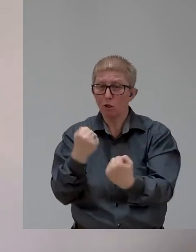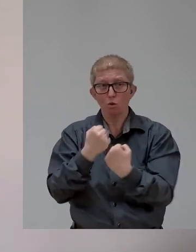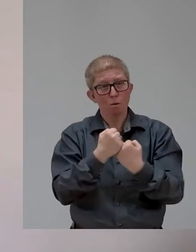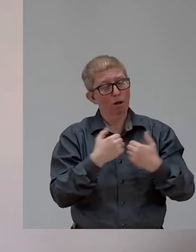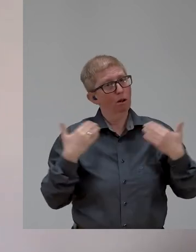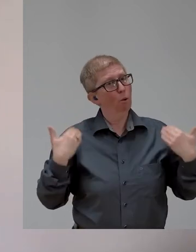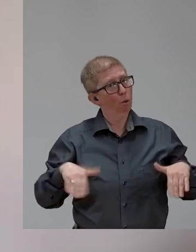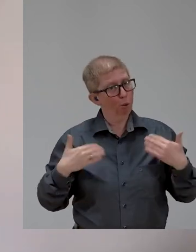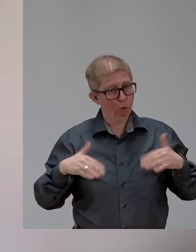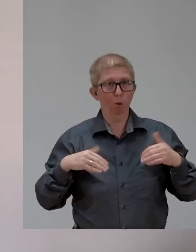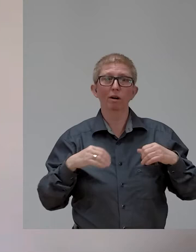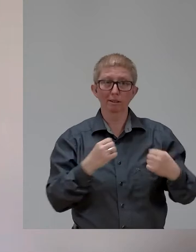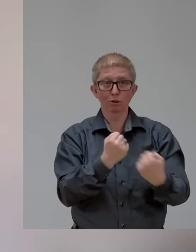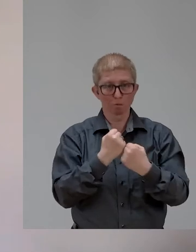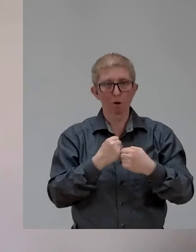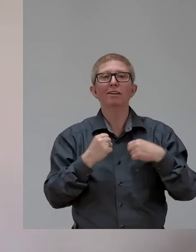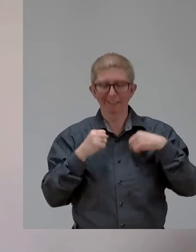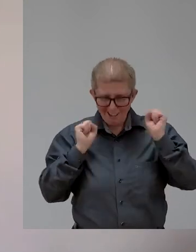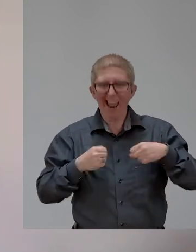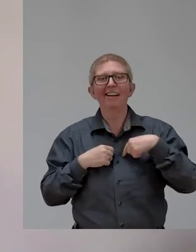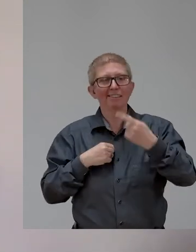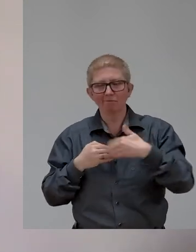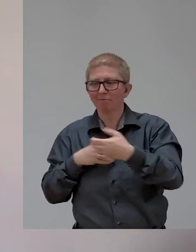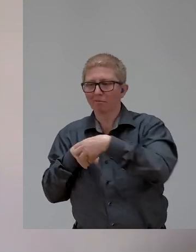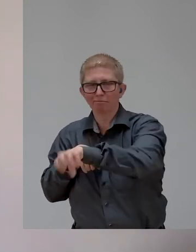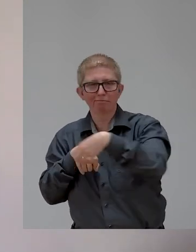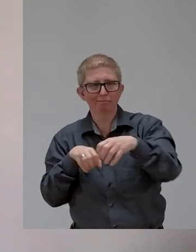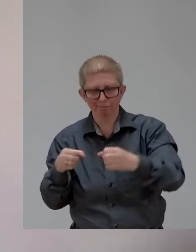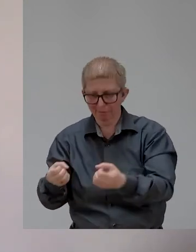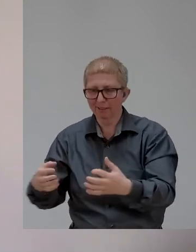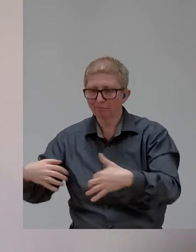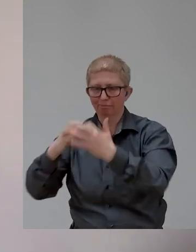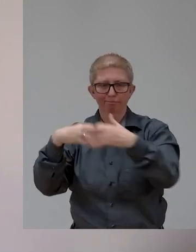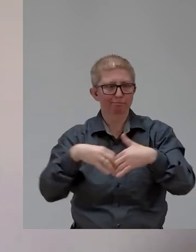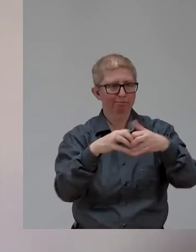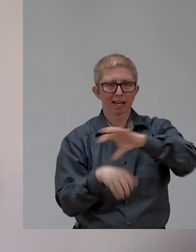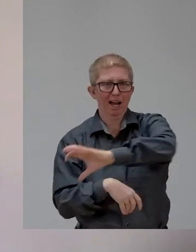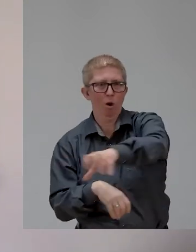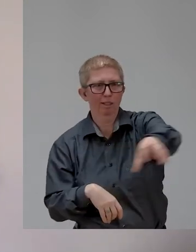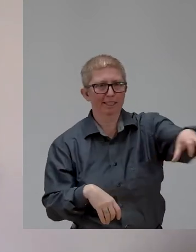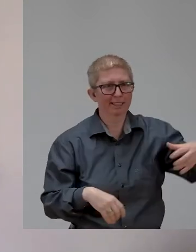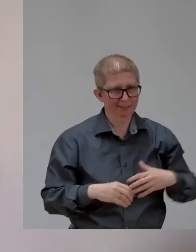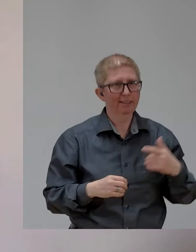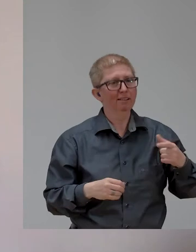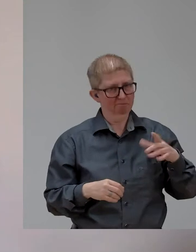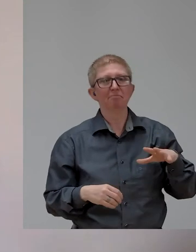countries. So we've been successful in replicating in Ethiopia,